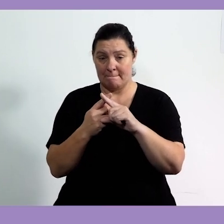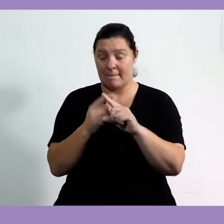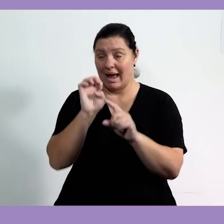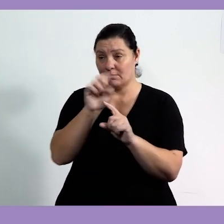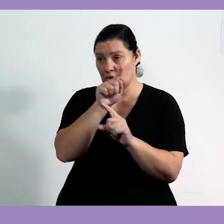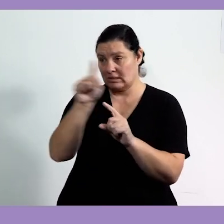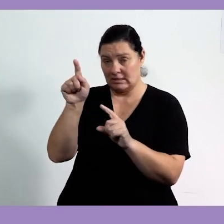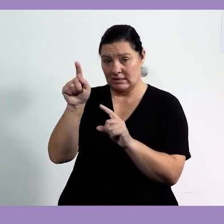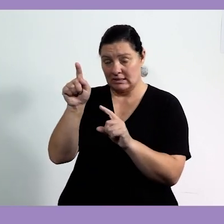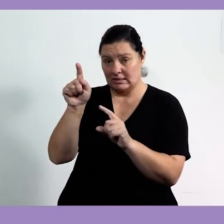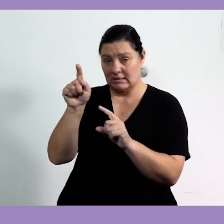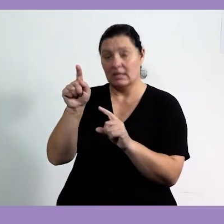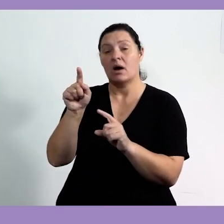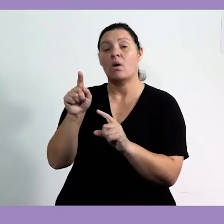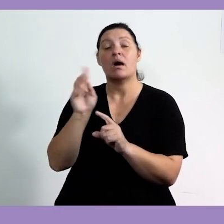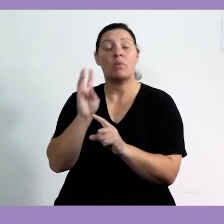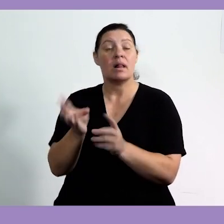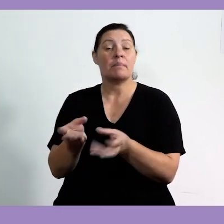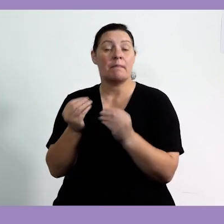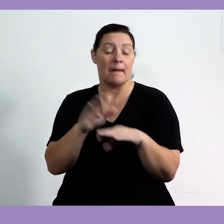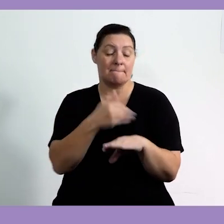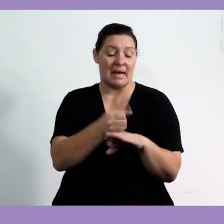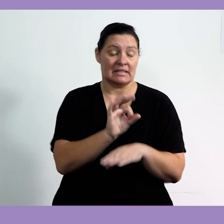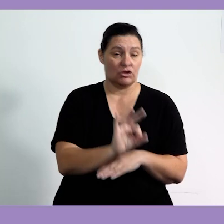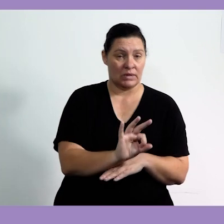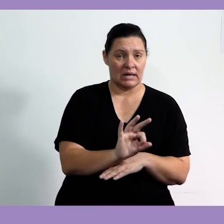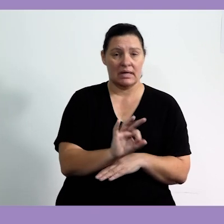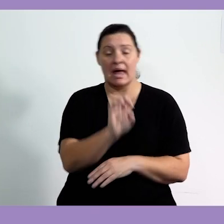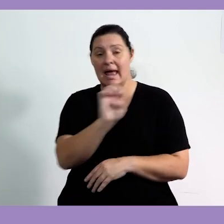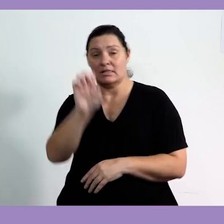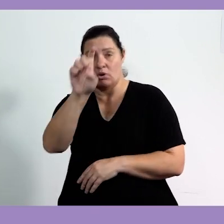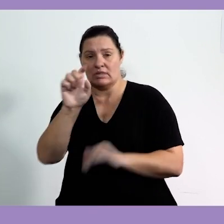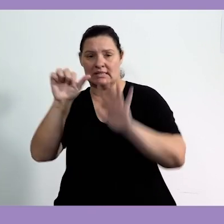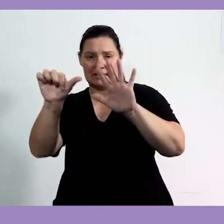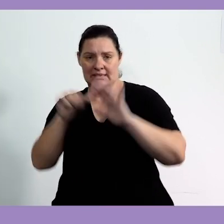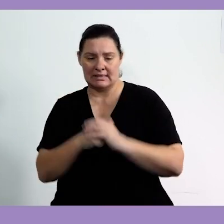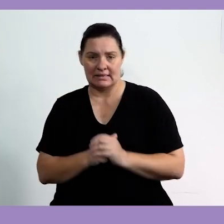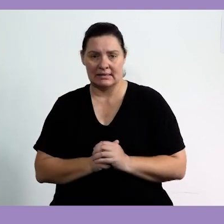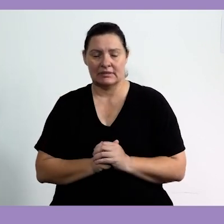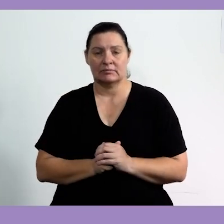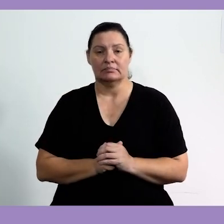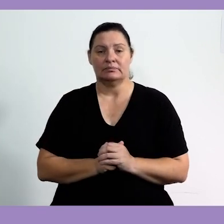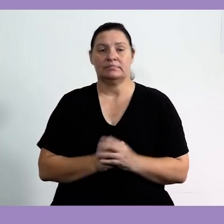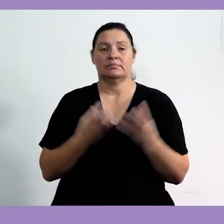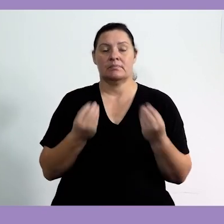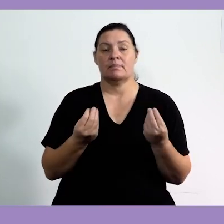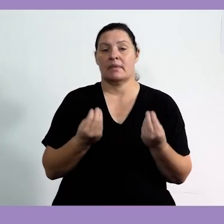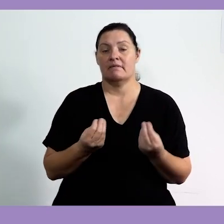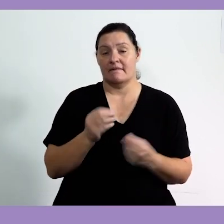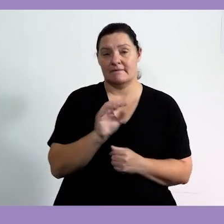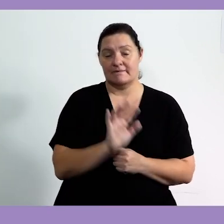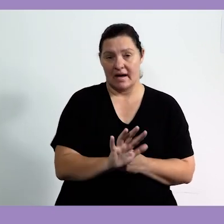our exponents, which is going to give us base 3 and exponent 6. Then we